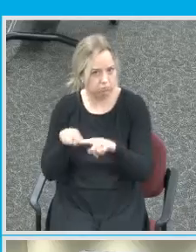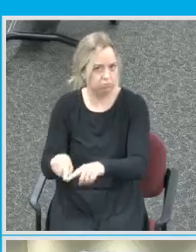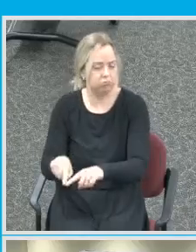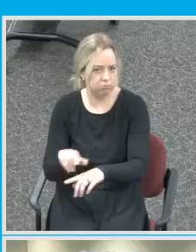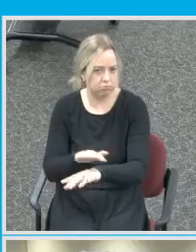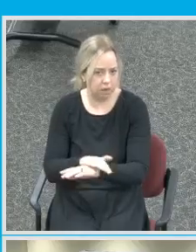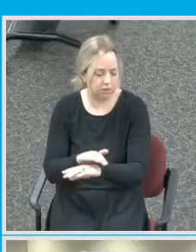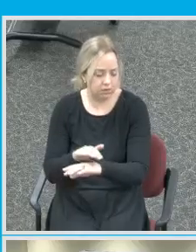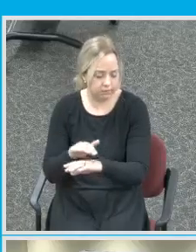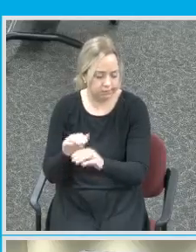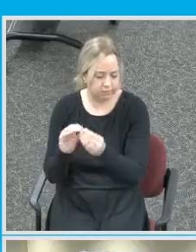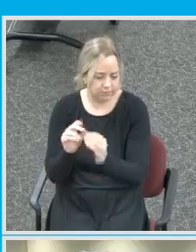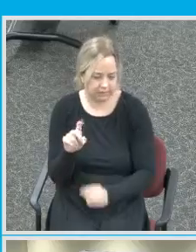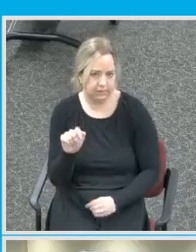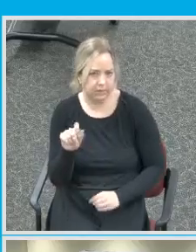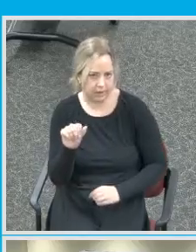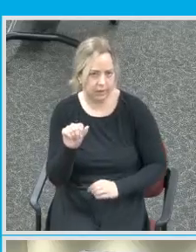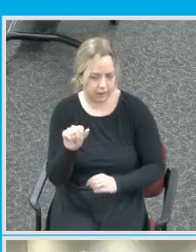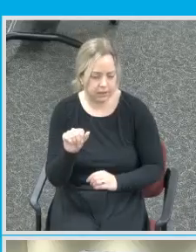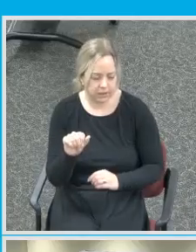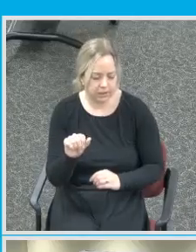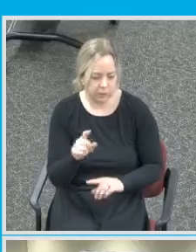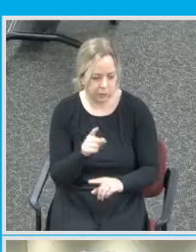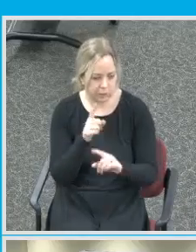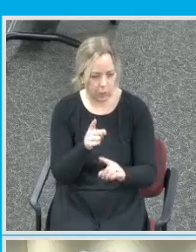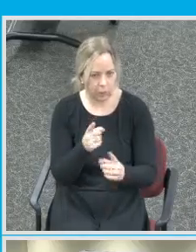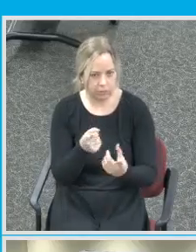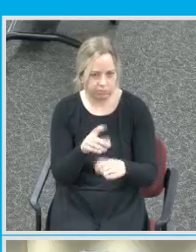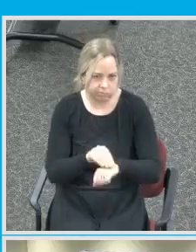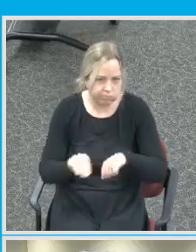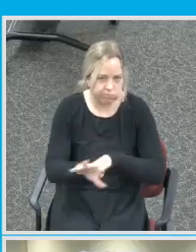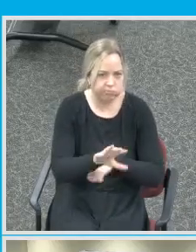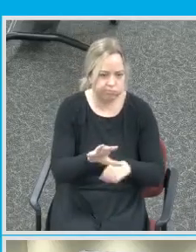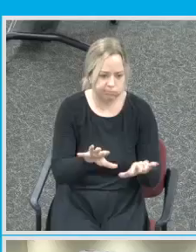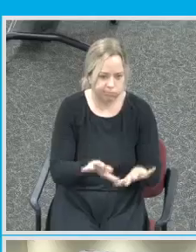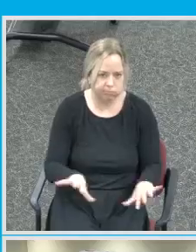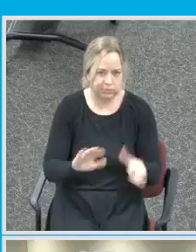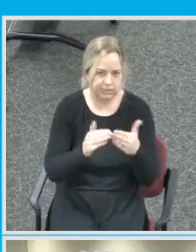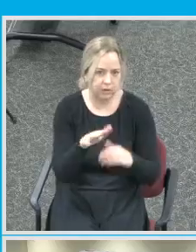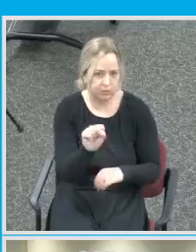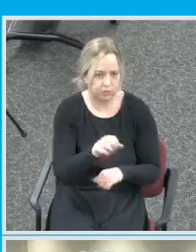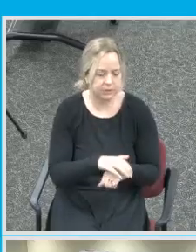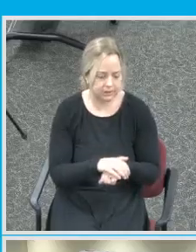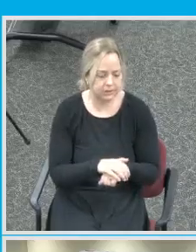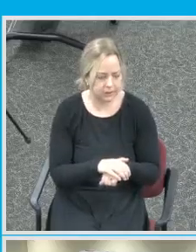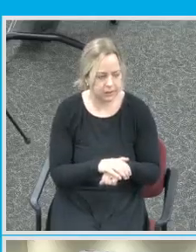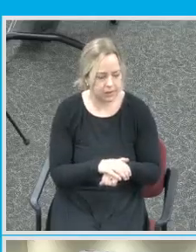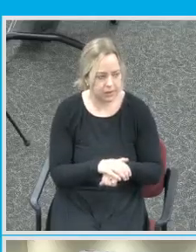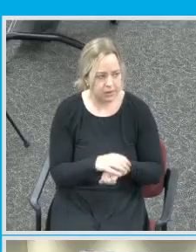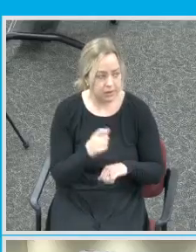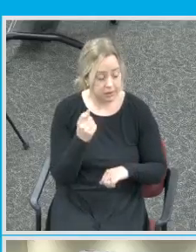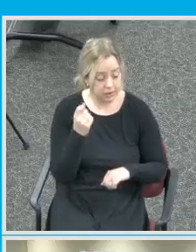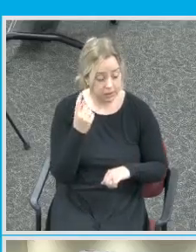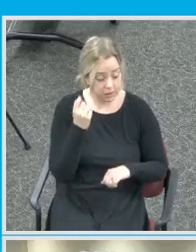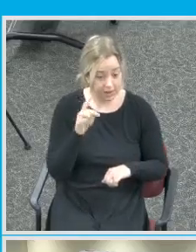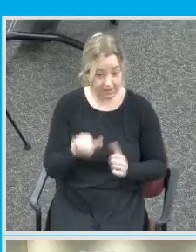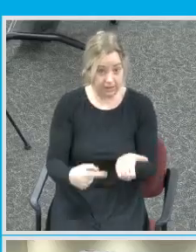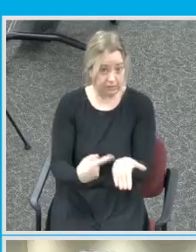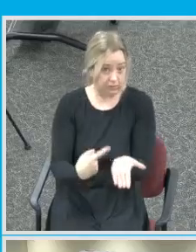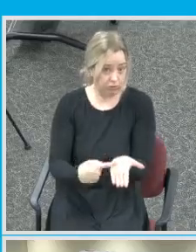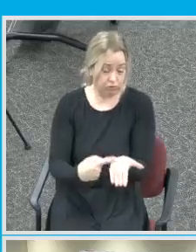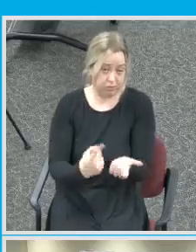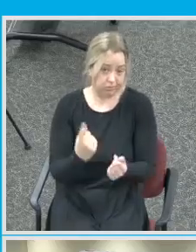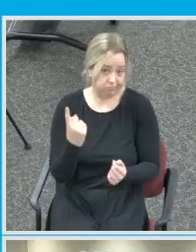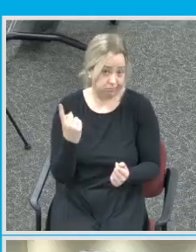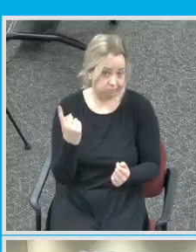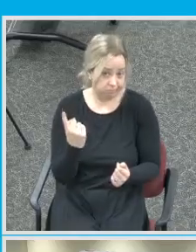enhanced with the city of Colorado Springs. So did want to mention that, and that's an evolving discussion. There has